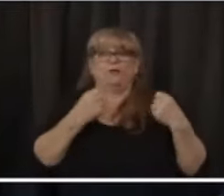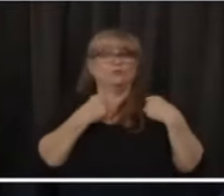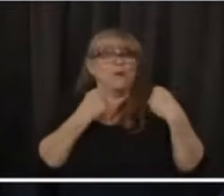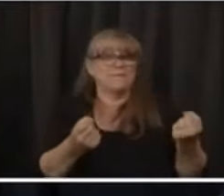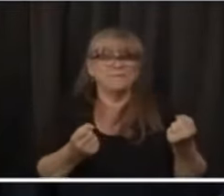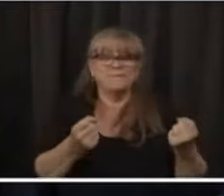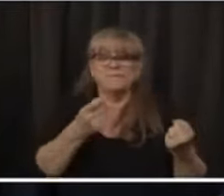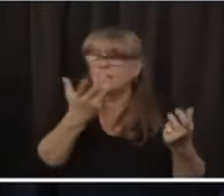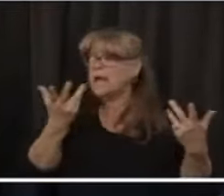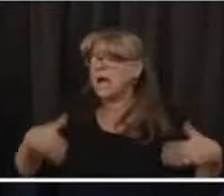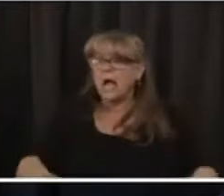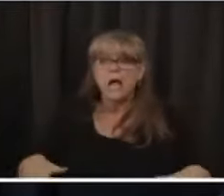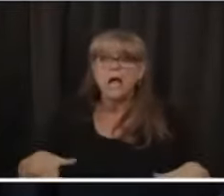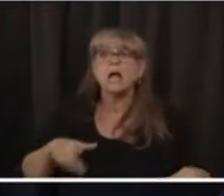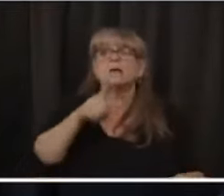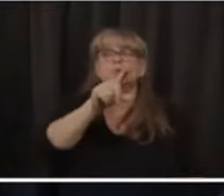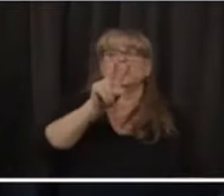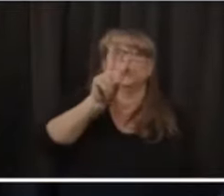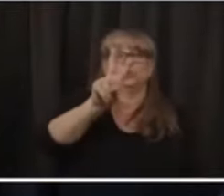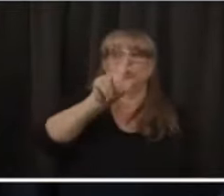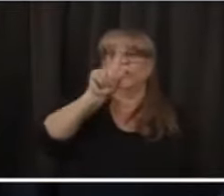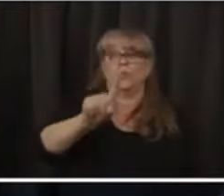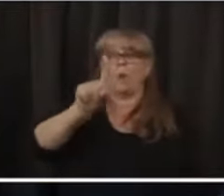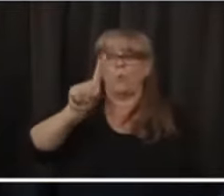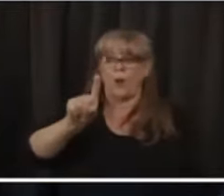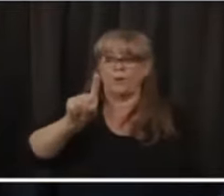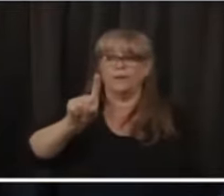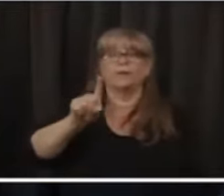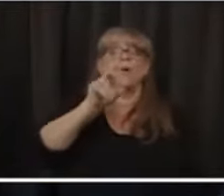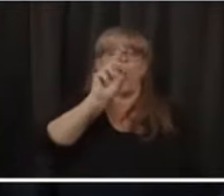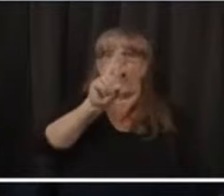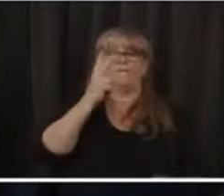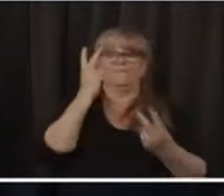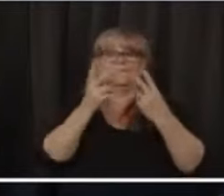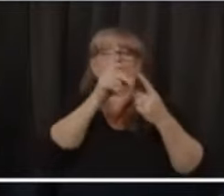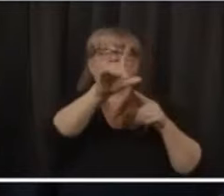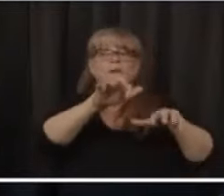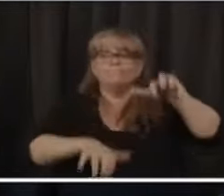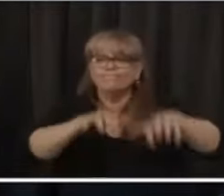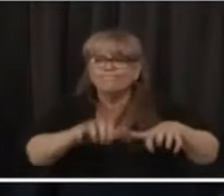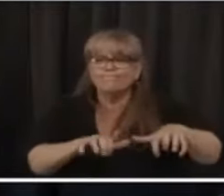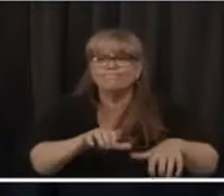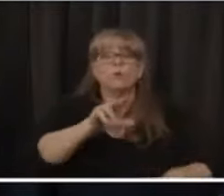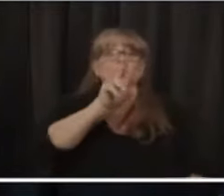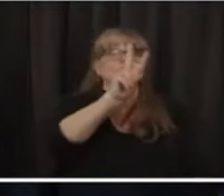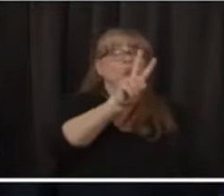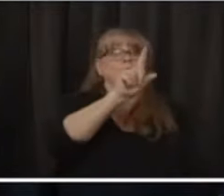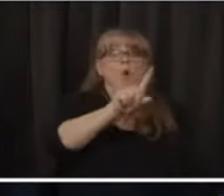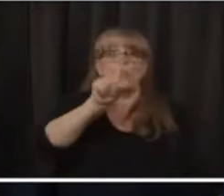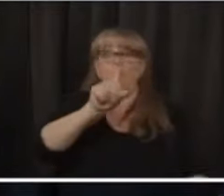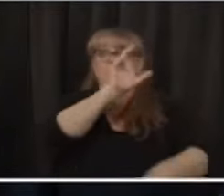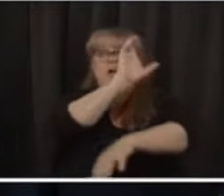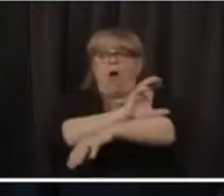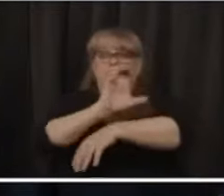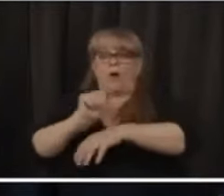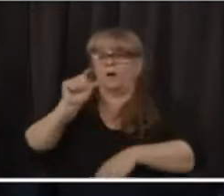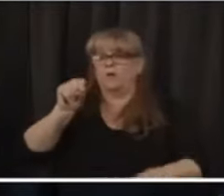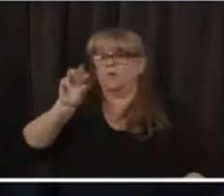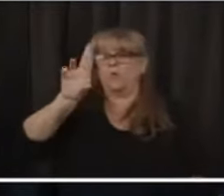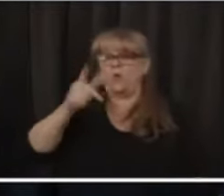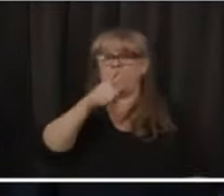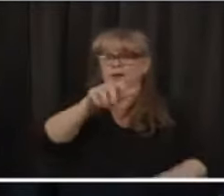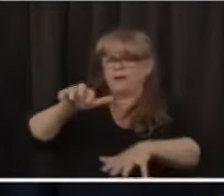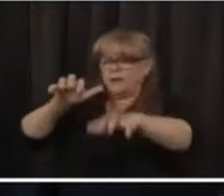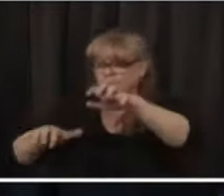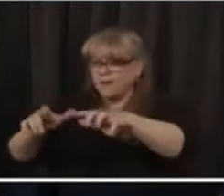visit 211colorado.org. Free rides to vaccination sites across Colorado. I want to thank Mile High United Way's